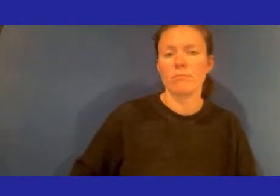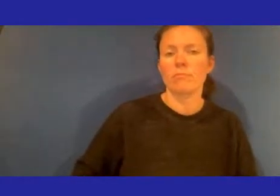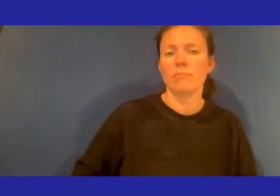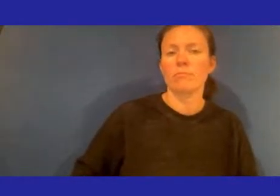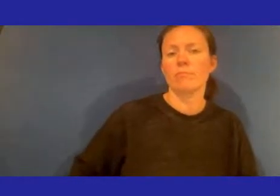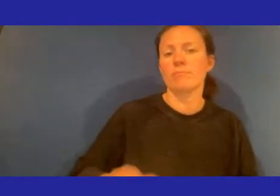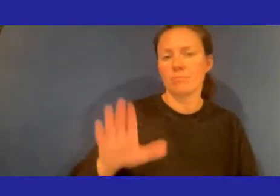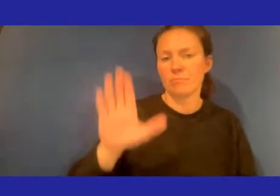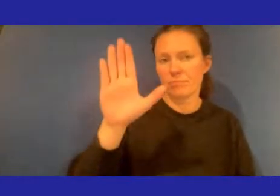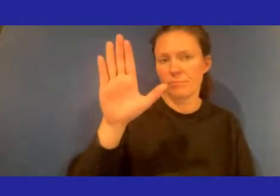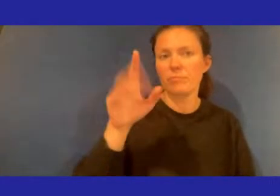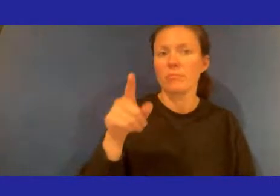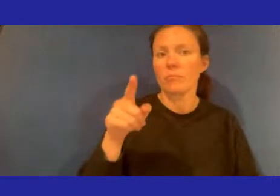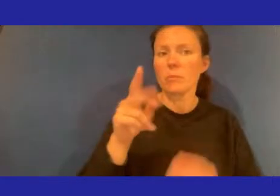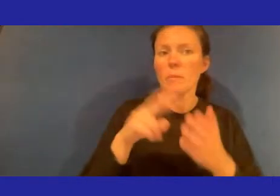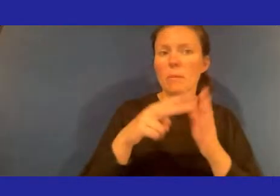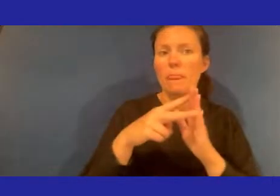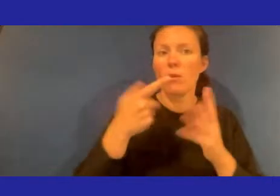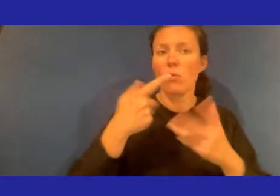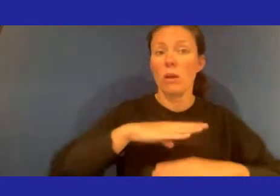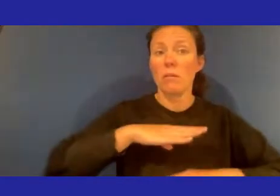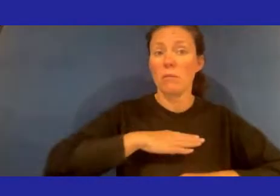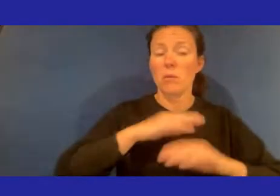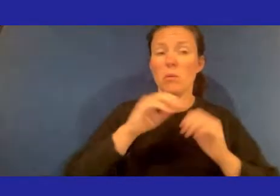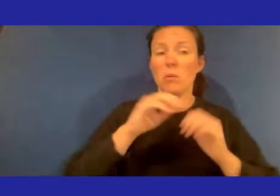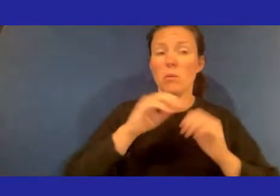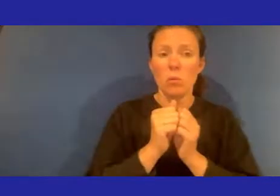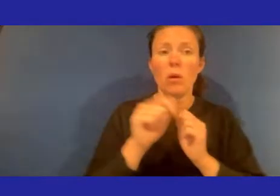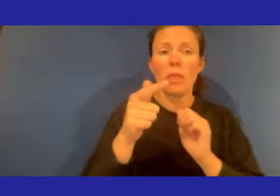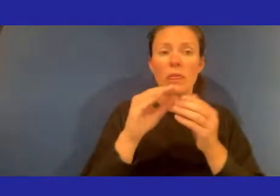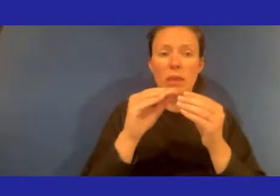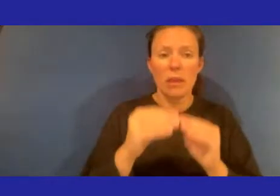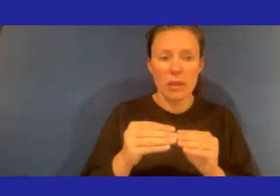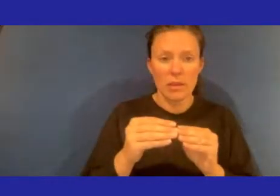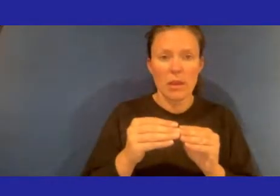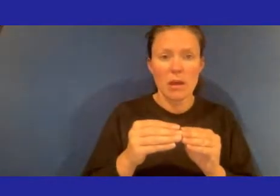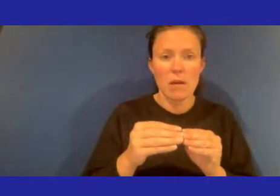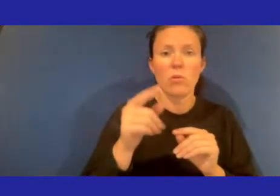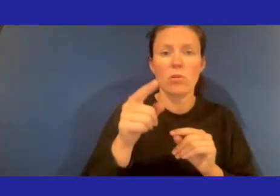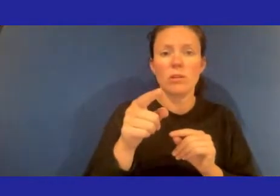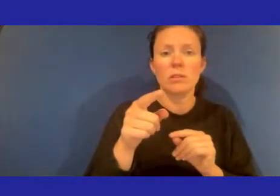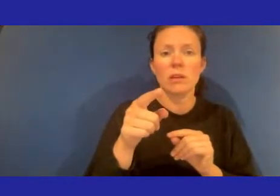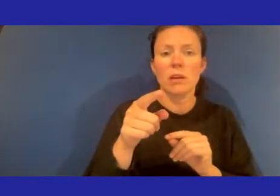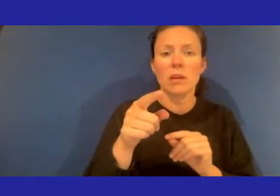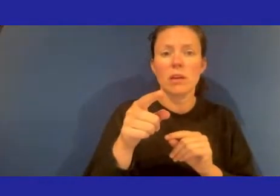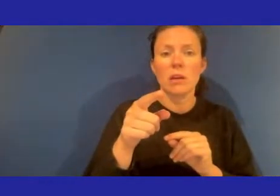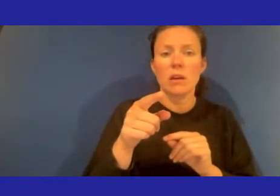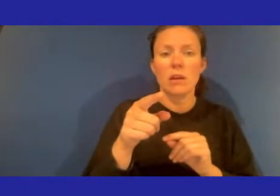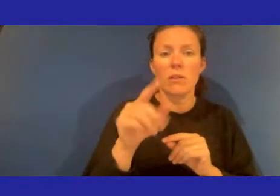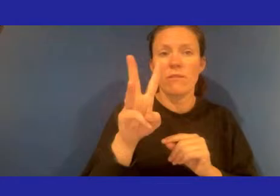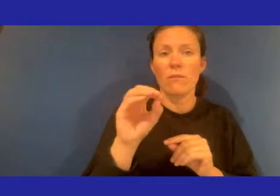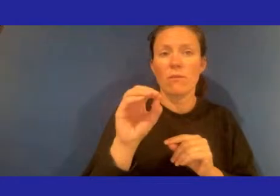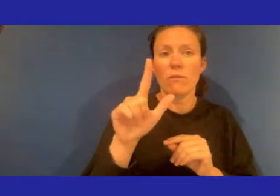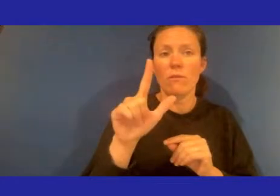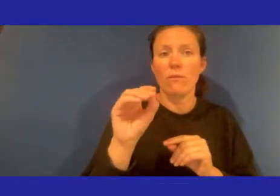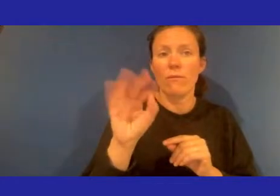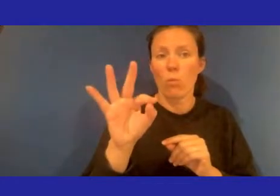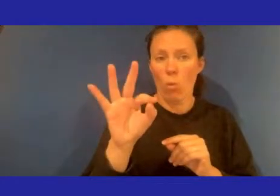how happy we are at the number of Wolof, because there was a moment when we couldn't even find a Wolof